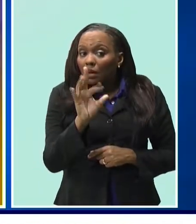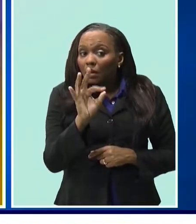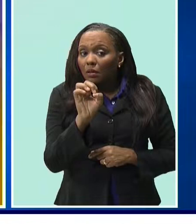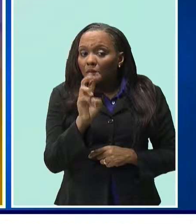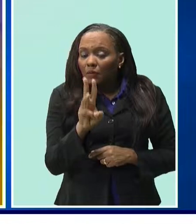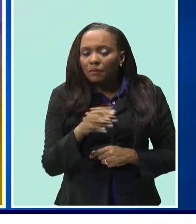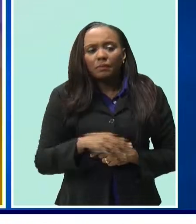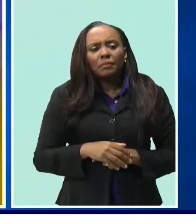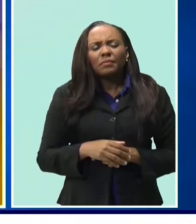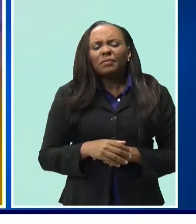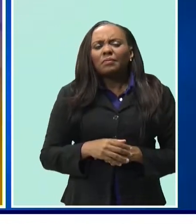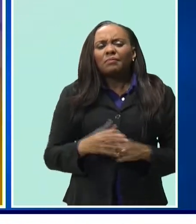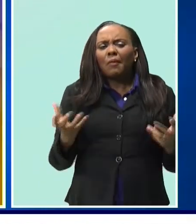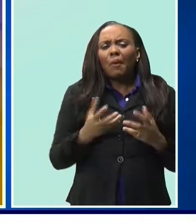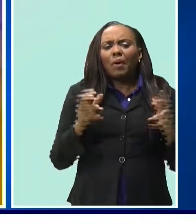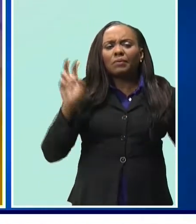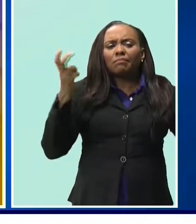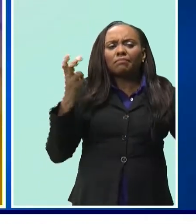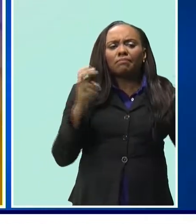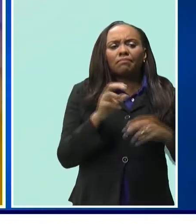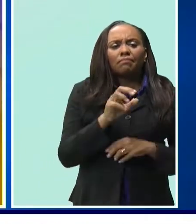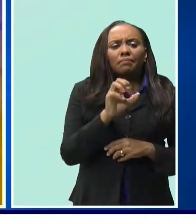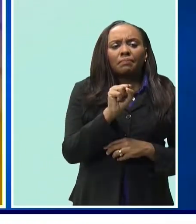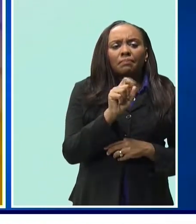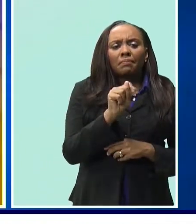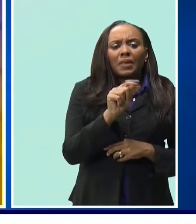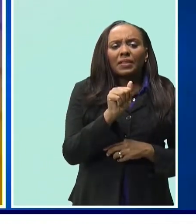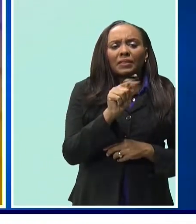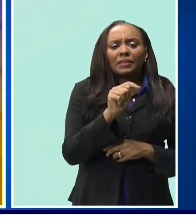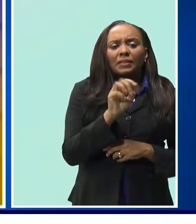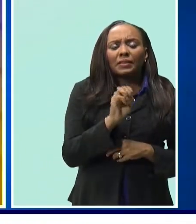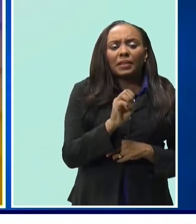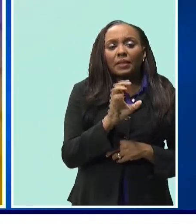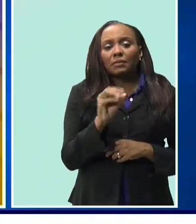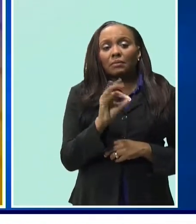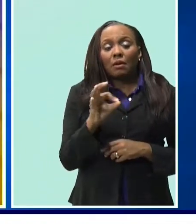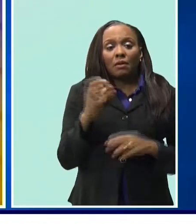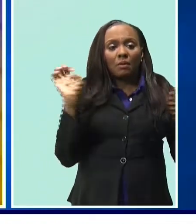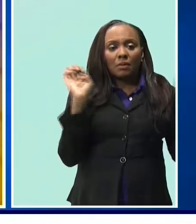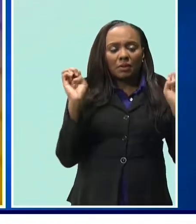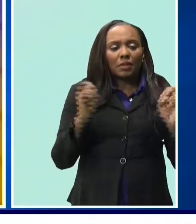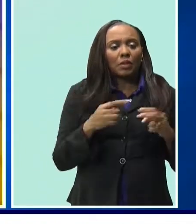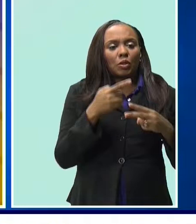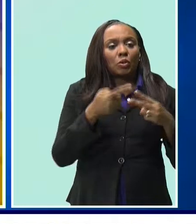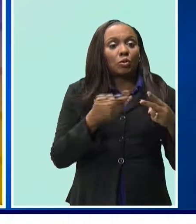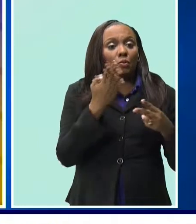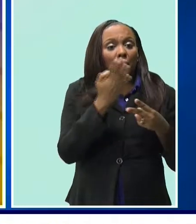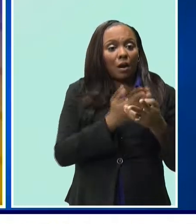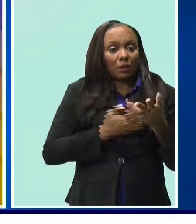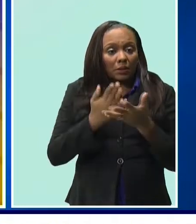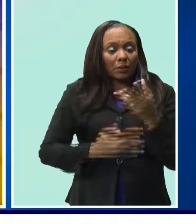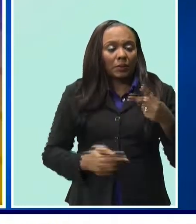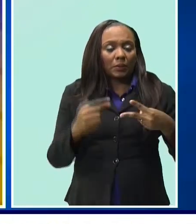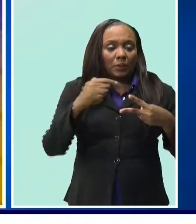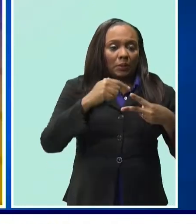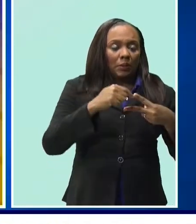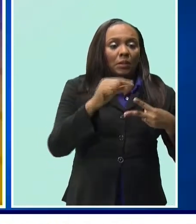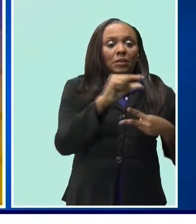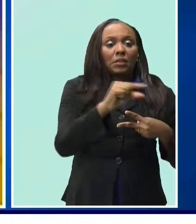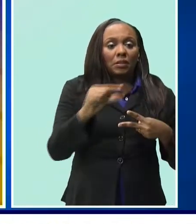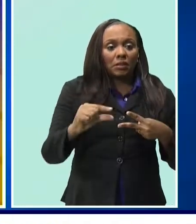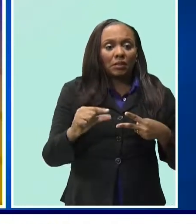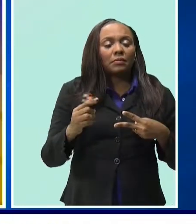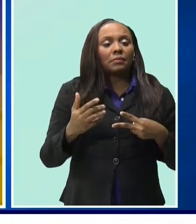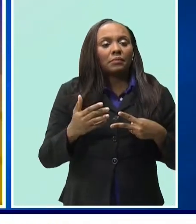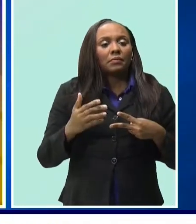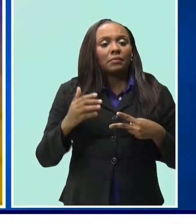of emergency is a two-stage process. The first stage is that the Governor General will declare state of